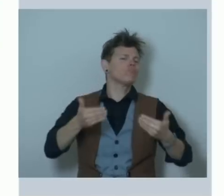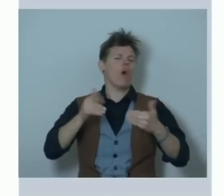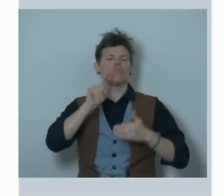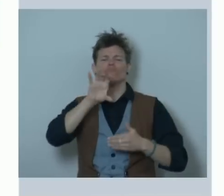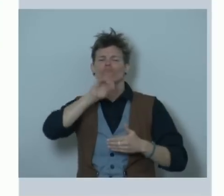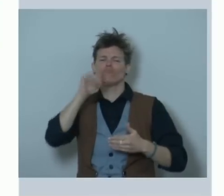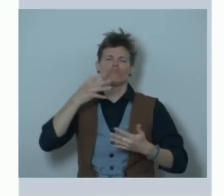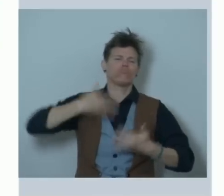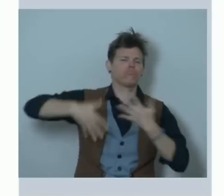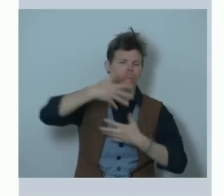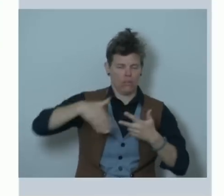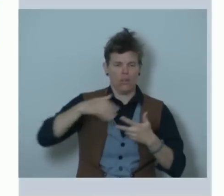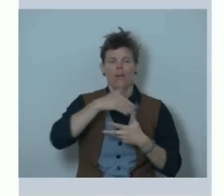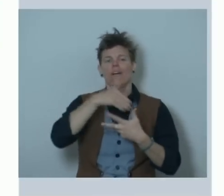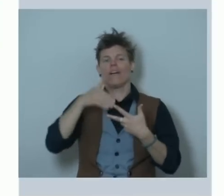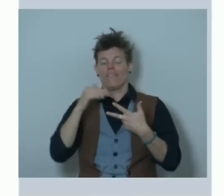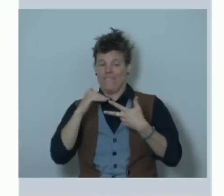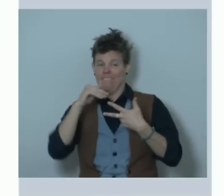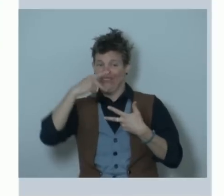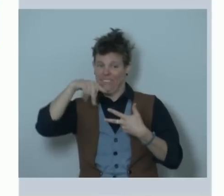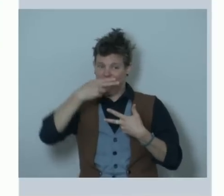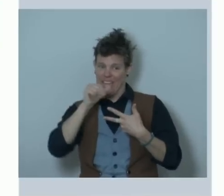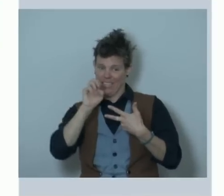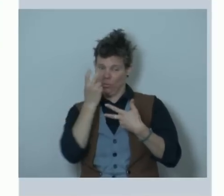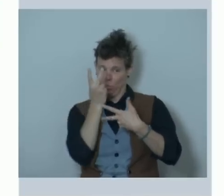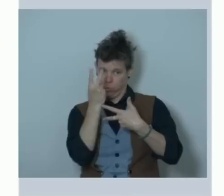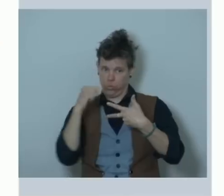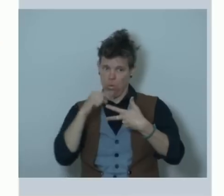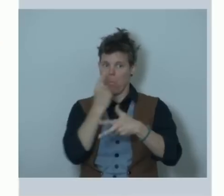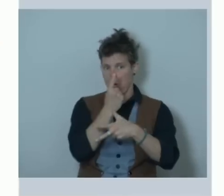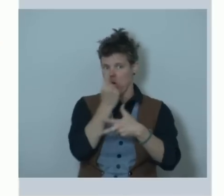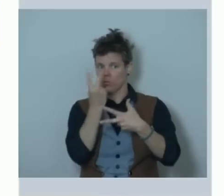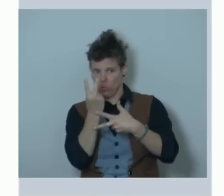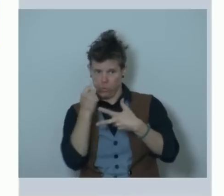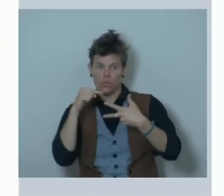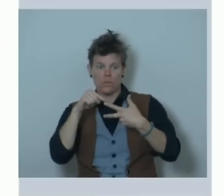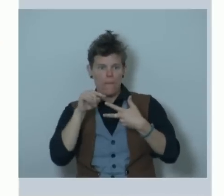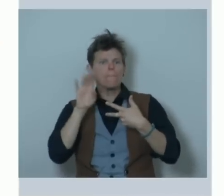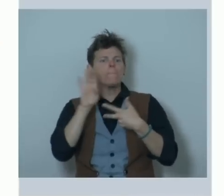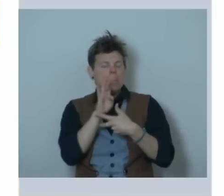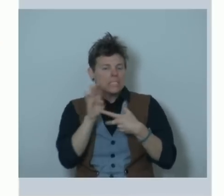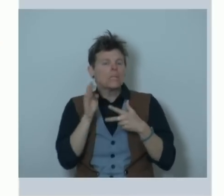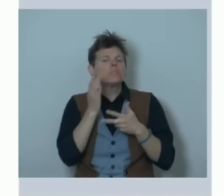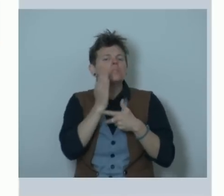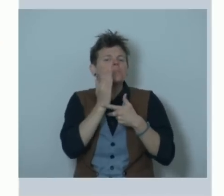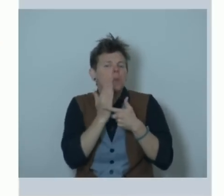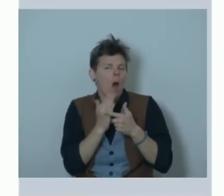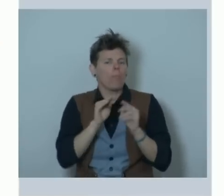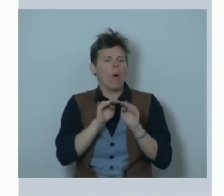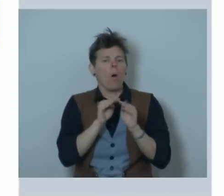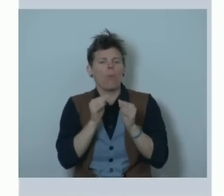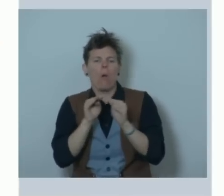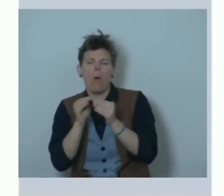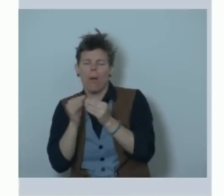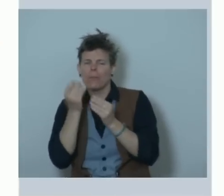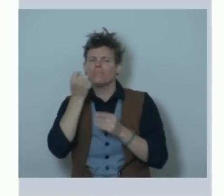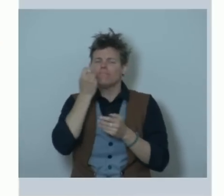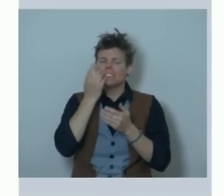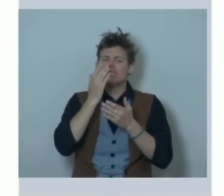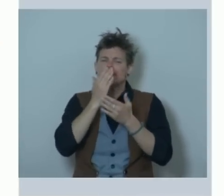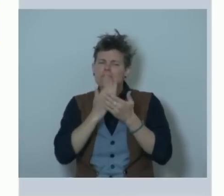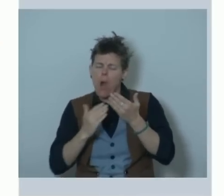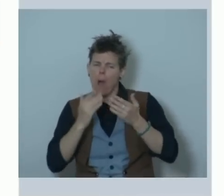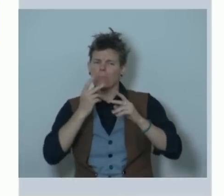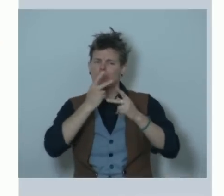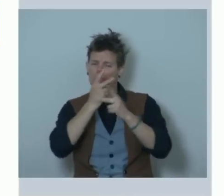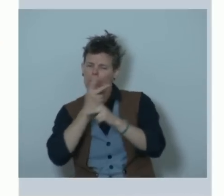you can see that, we're going to add up additional businesses. We're going to figure out what those are. We're going to keep broadening that